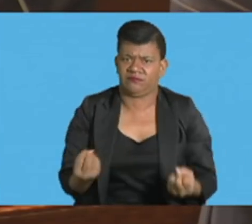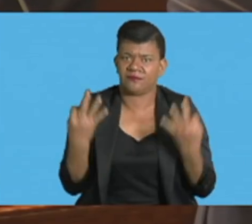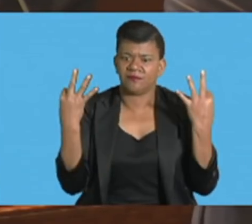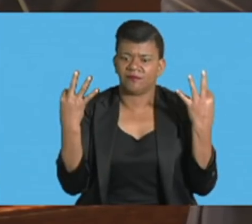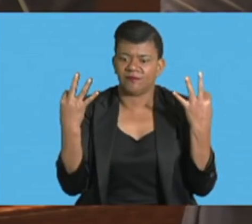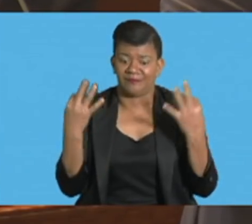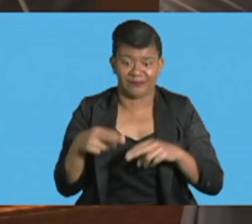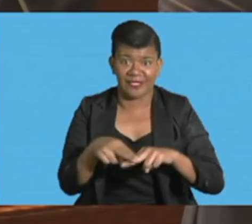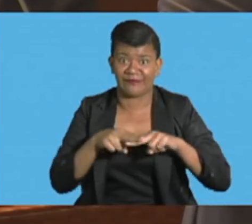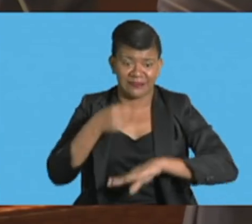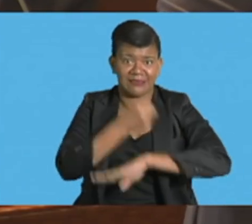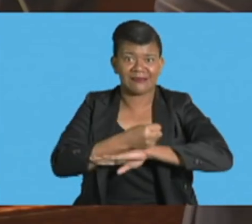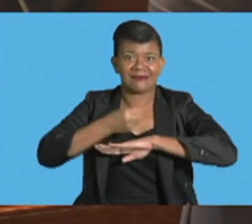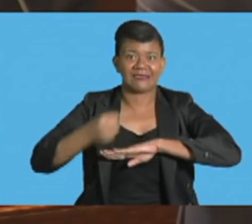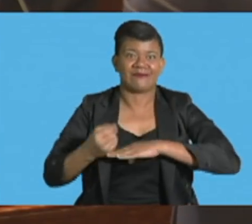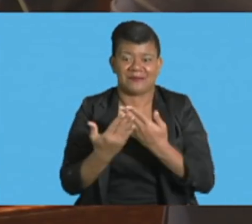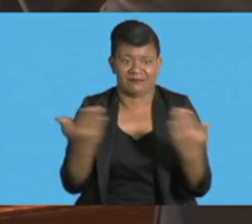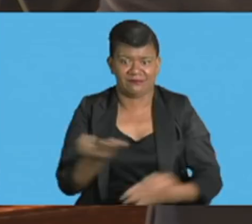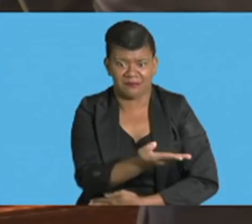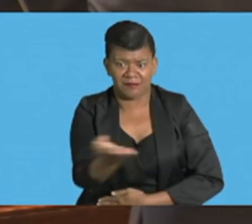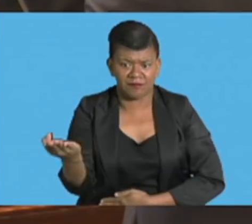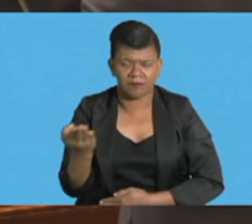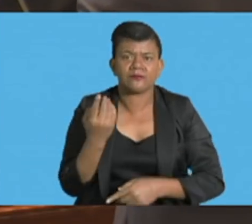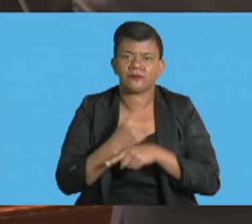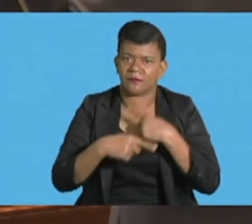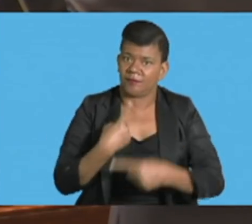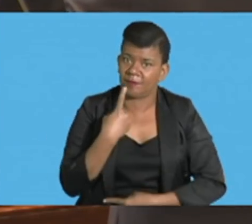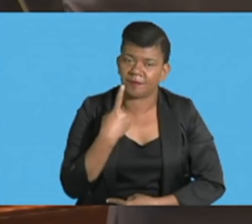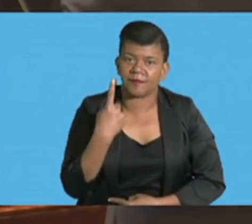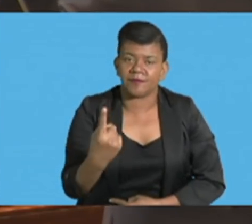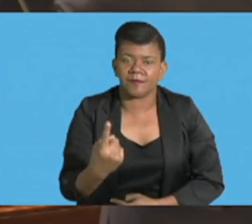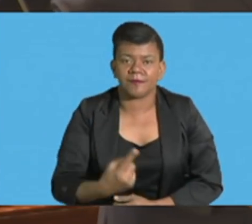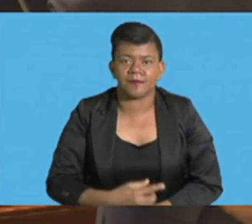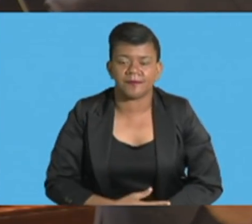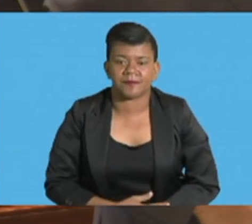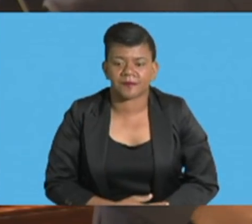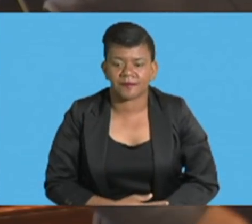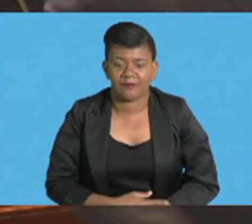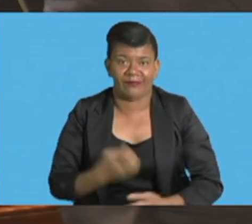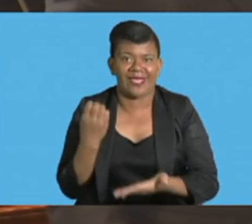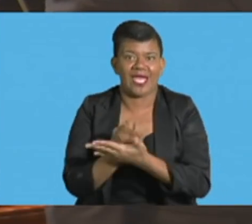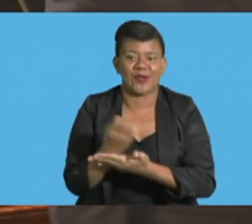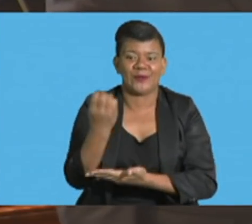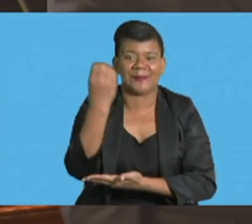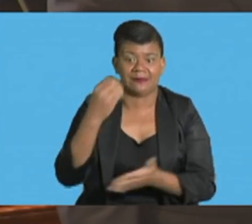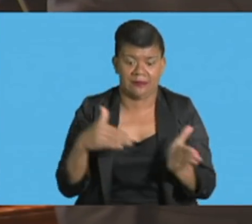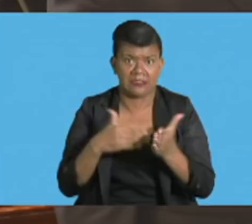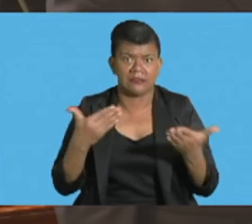government, speaks for itself. The Fijian economy is entering into a record